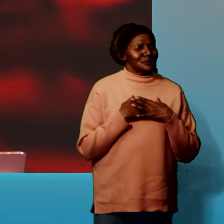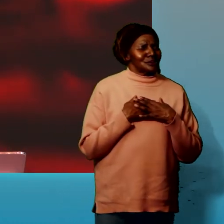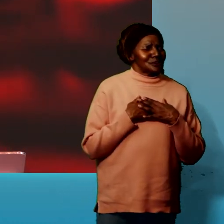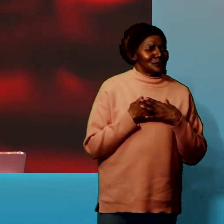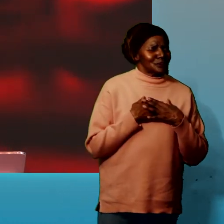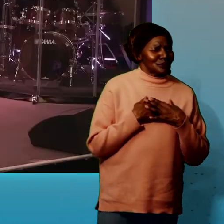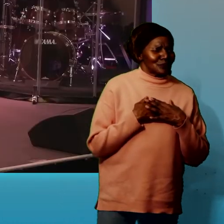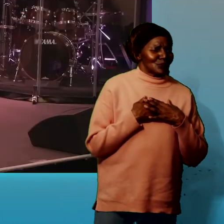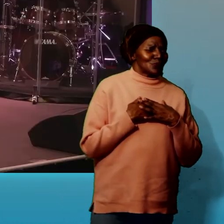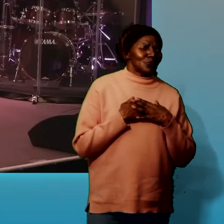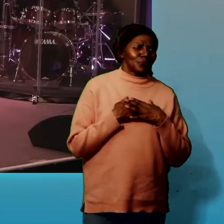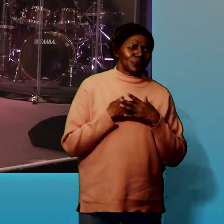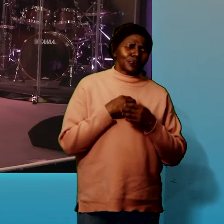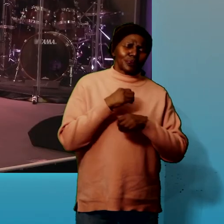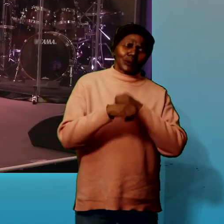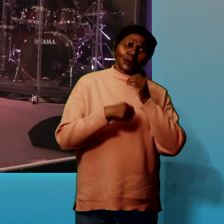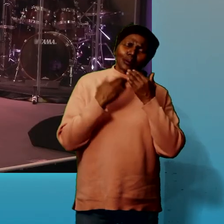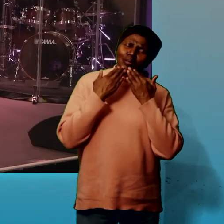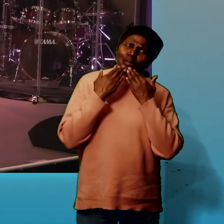move towards thankfulness.